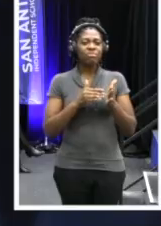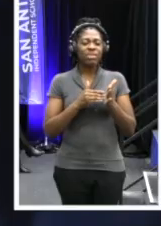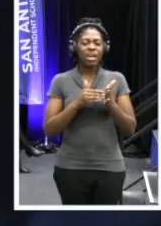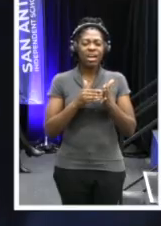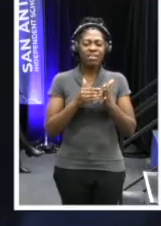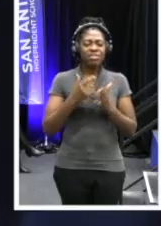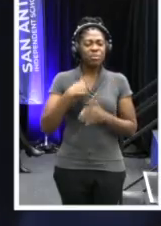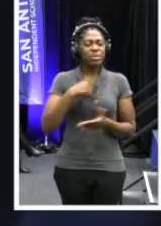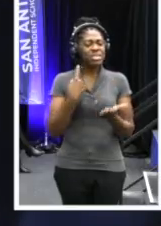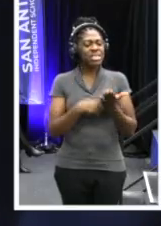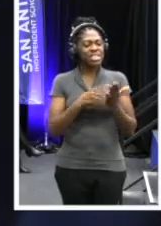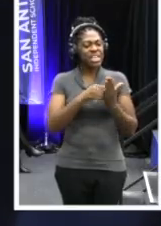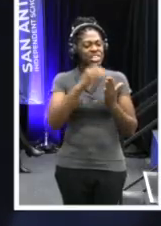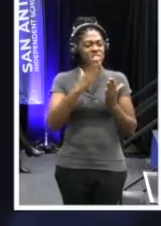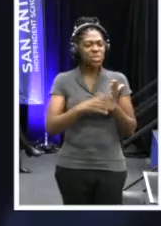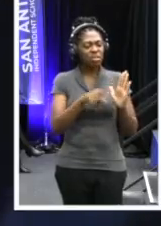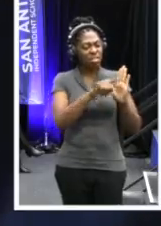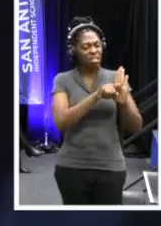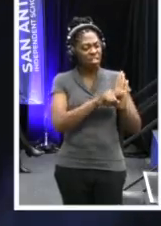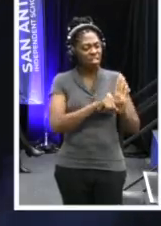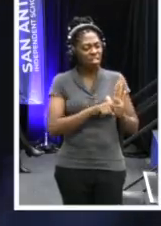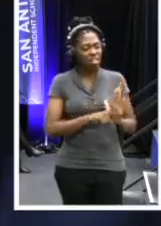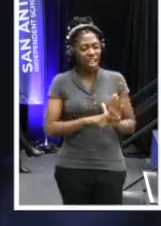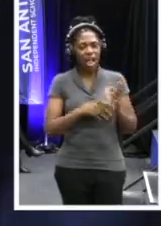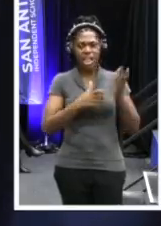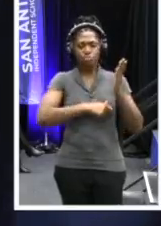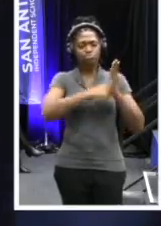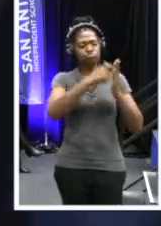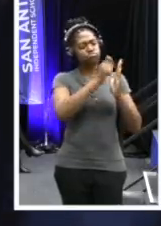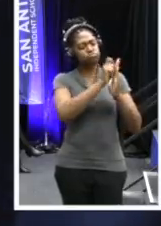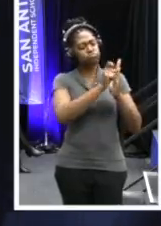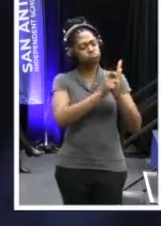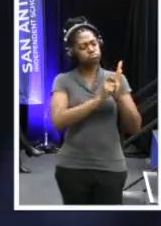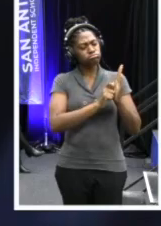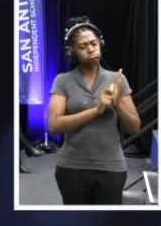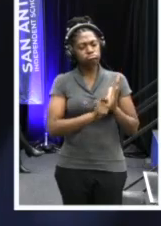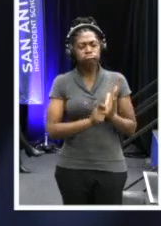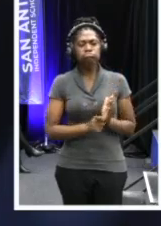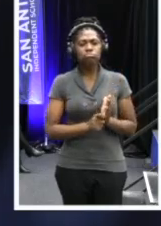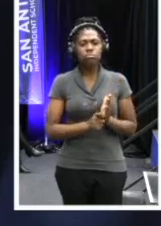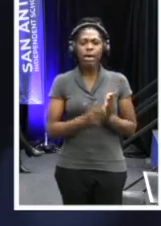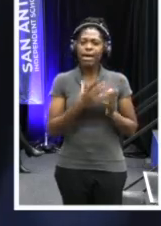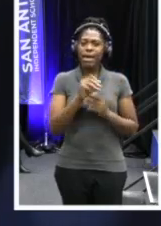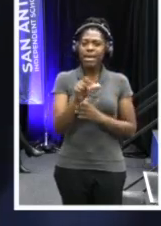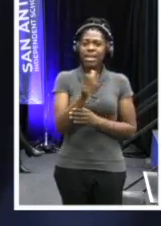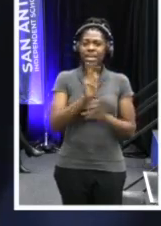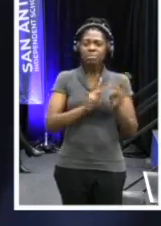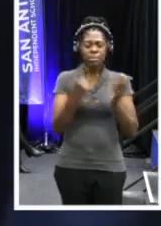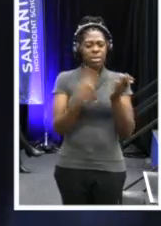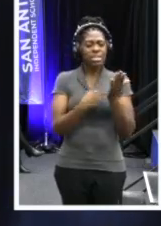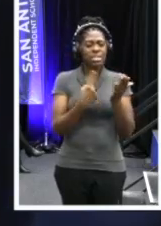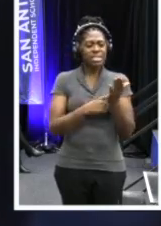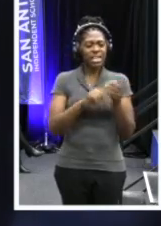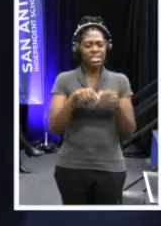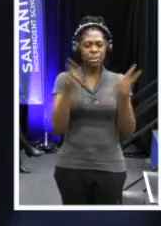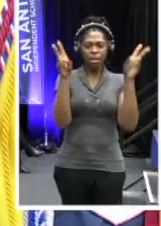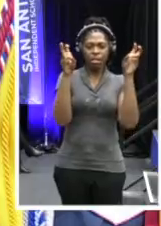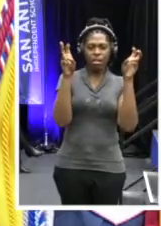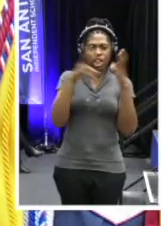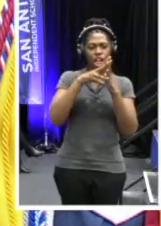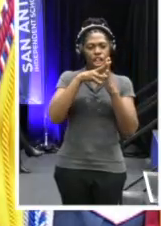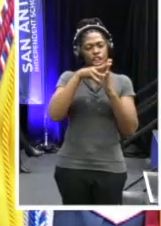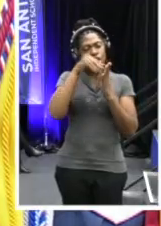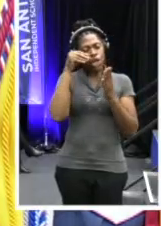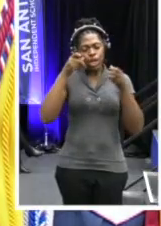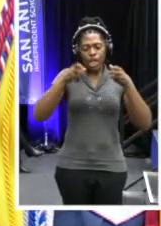deficit perspective. Countless articles have been written, and many public education leaders have fretted about quote-unquote learning loss